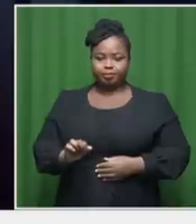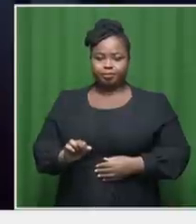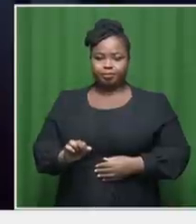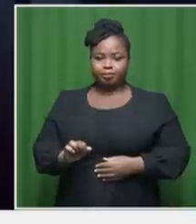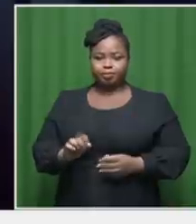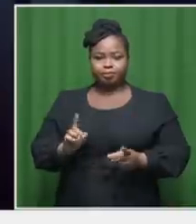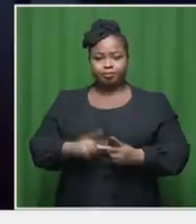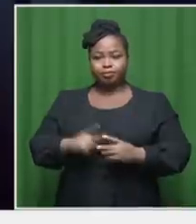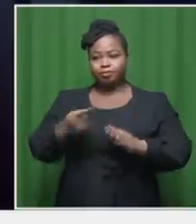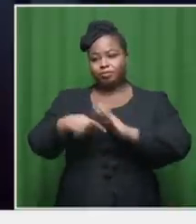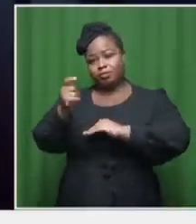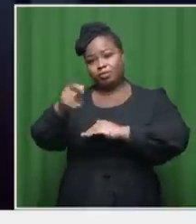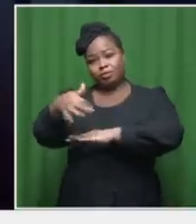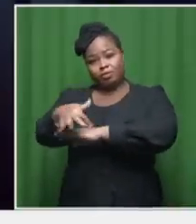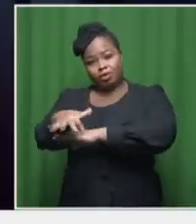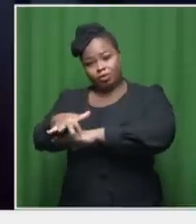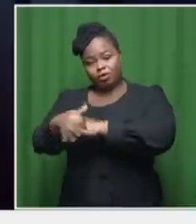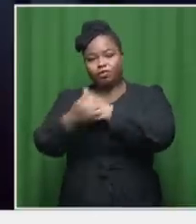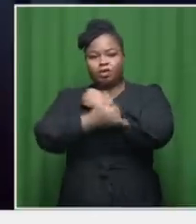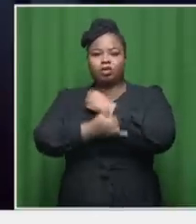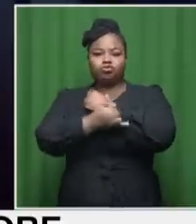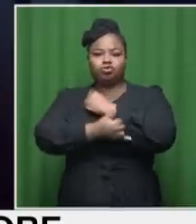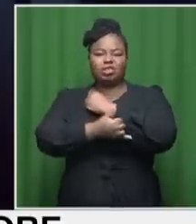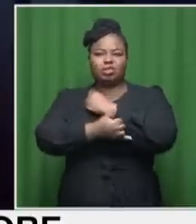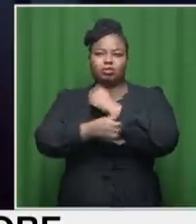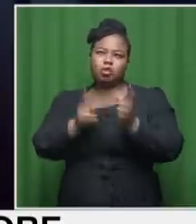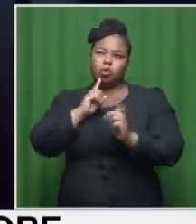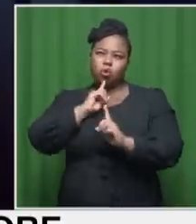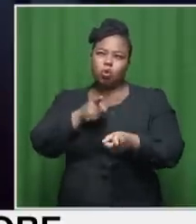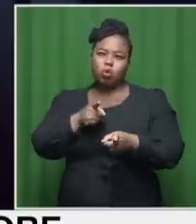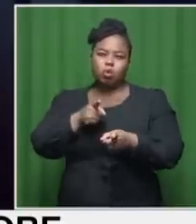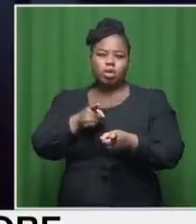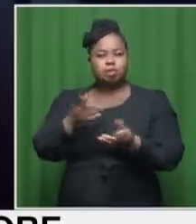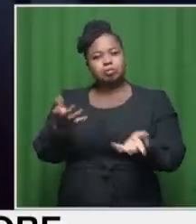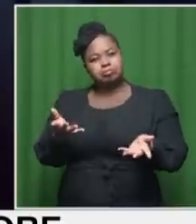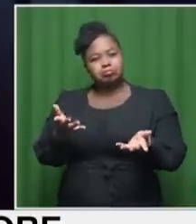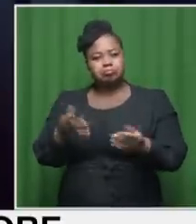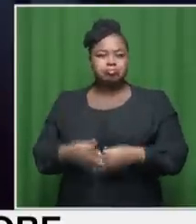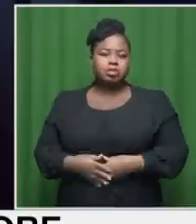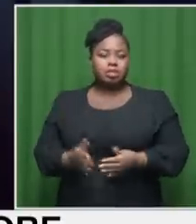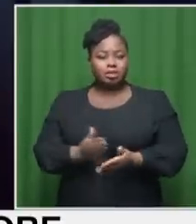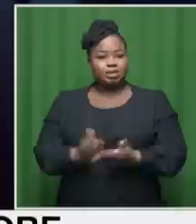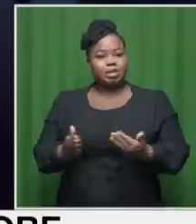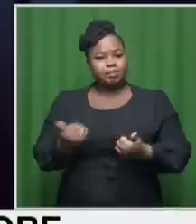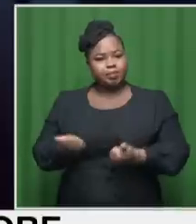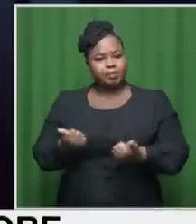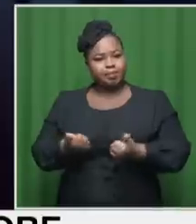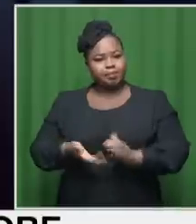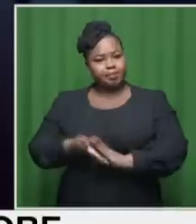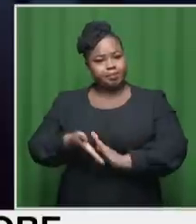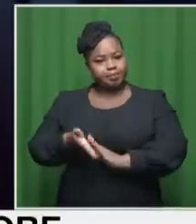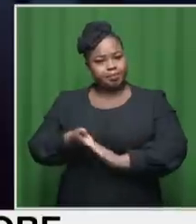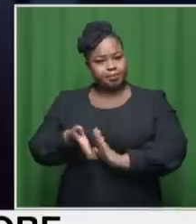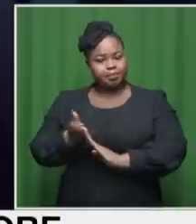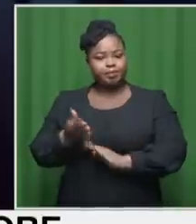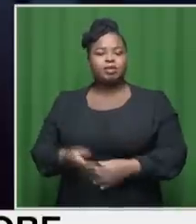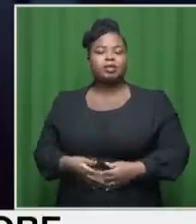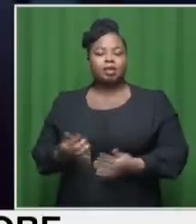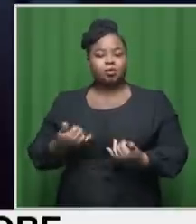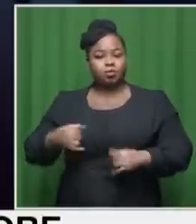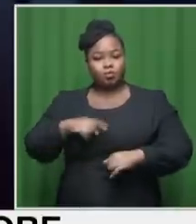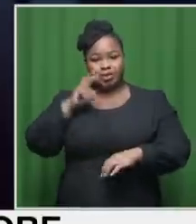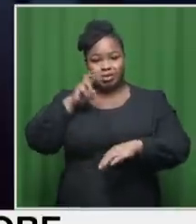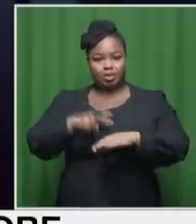The export market, the orders we've been executing some of those orders, and this is where we need